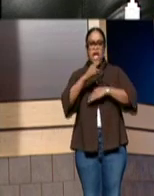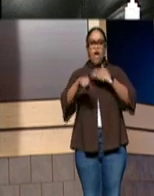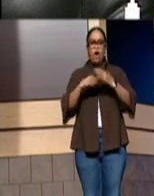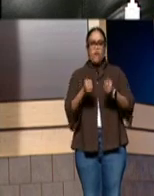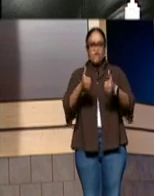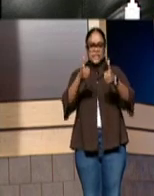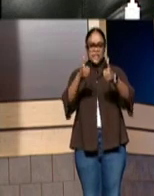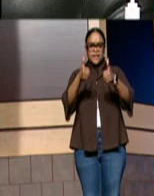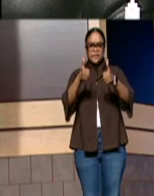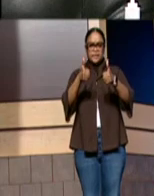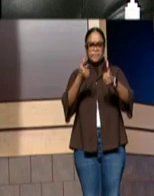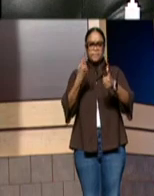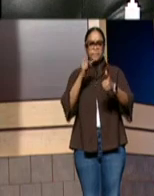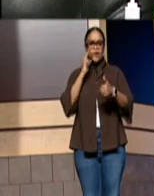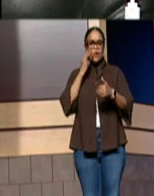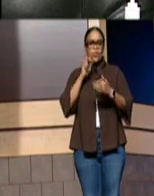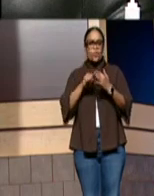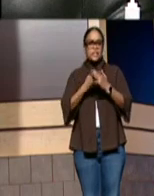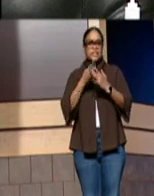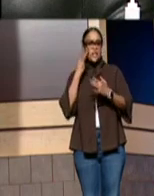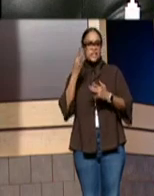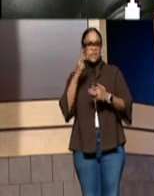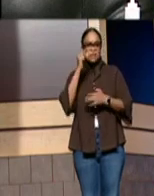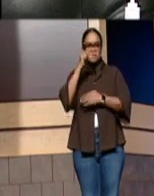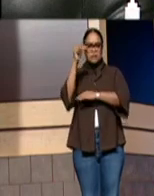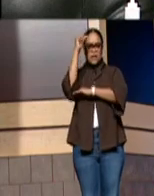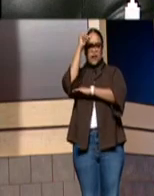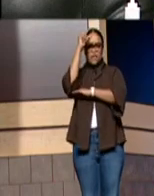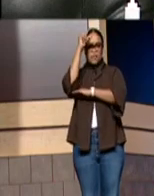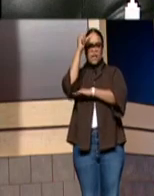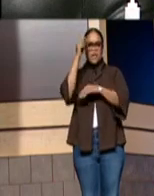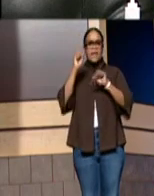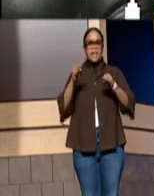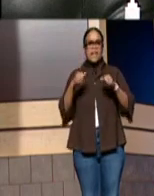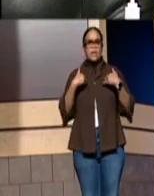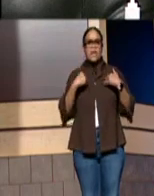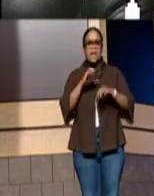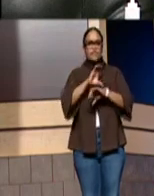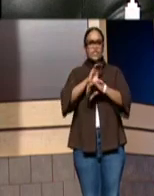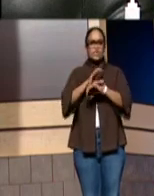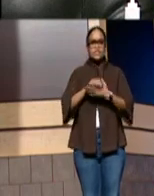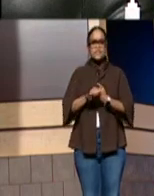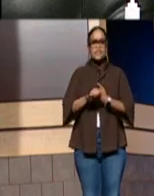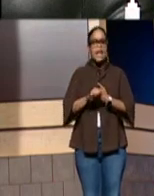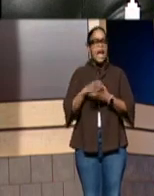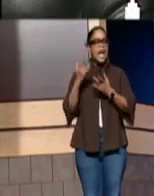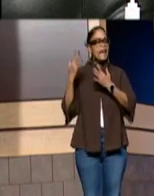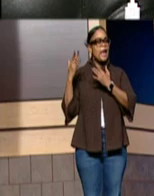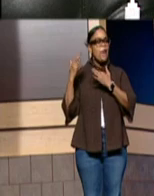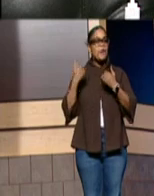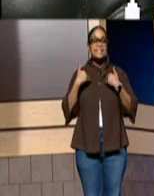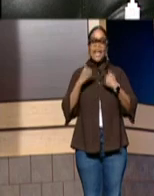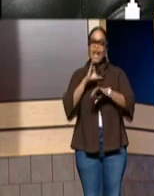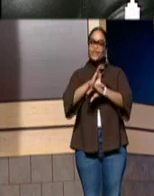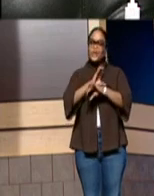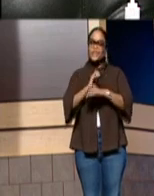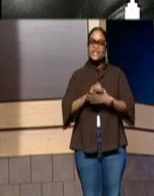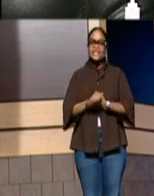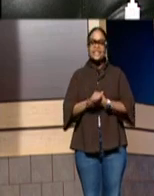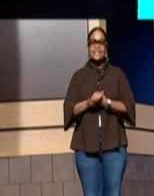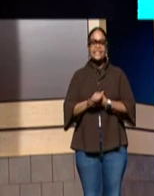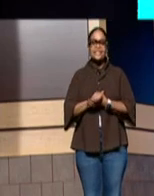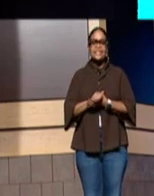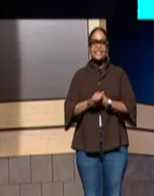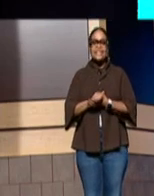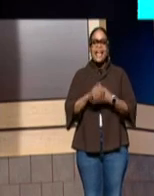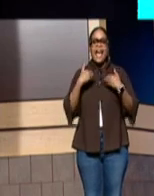sudden we start saying, well, government, will you let us have church? Because I'm going to tell you right now, I can't wait to have church. I've already